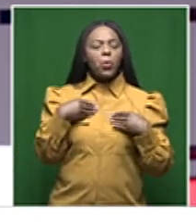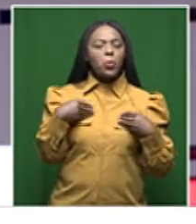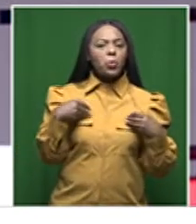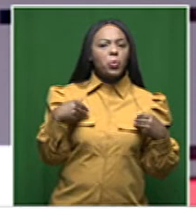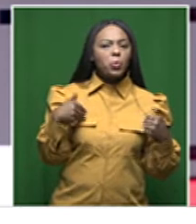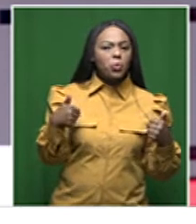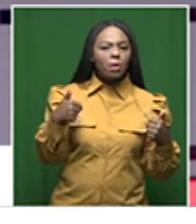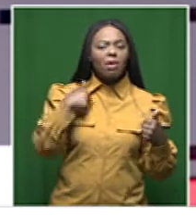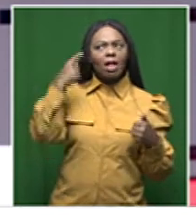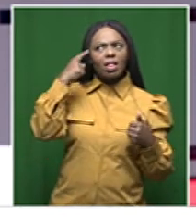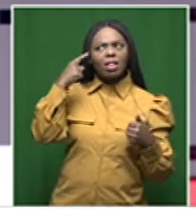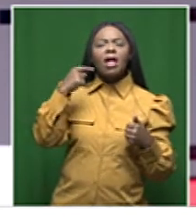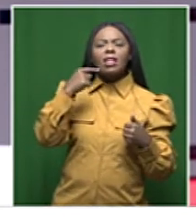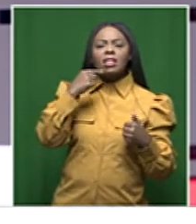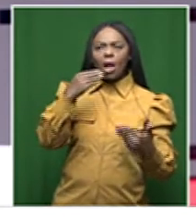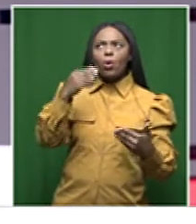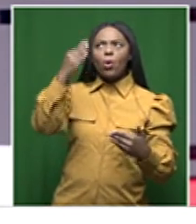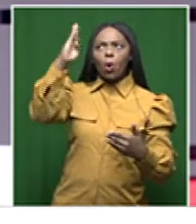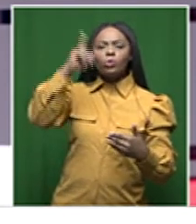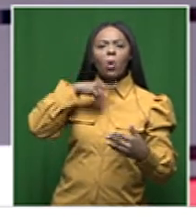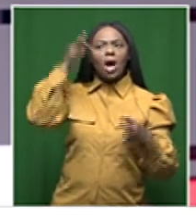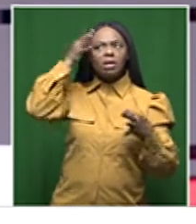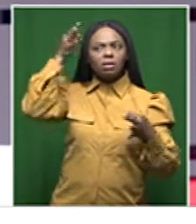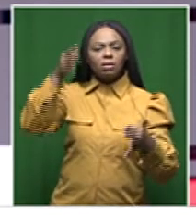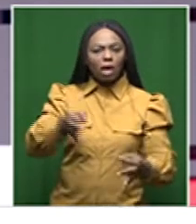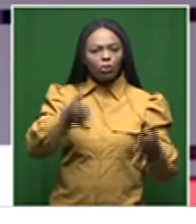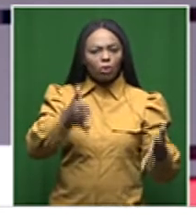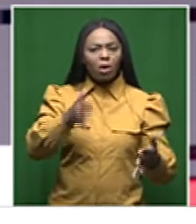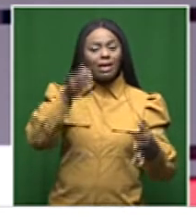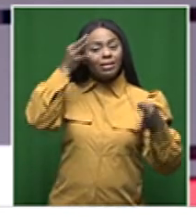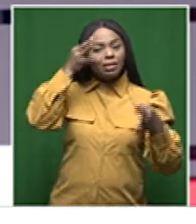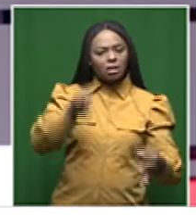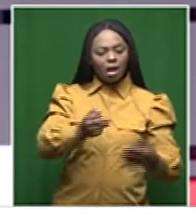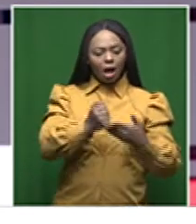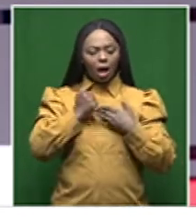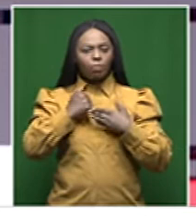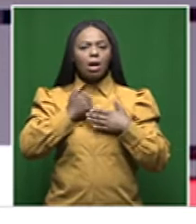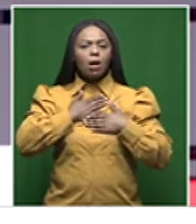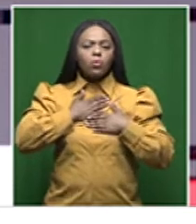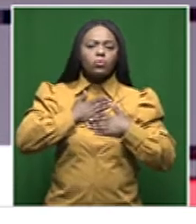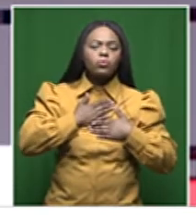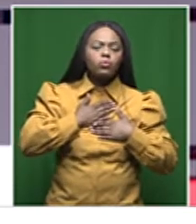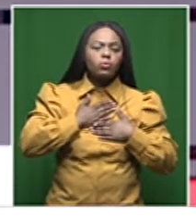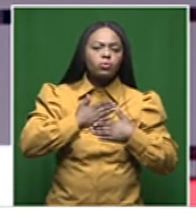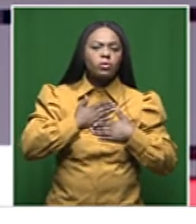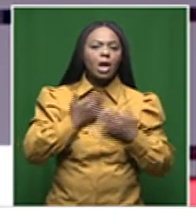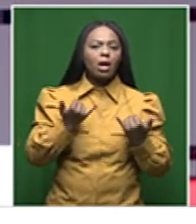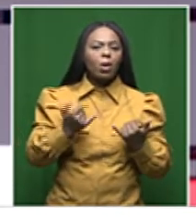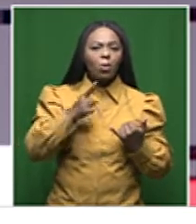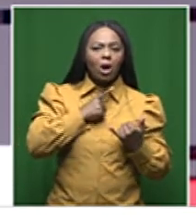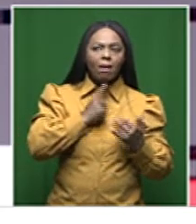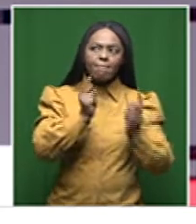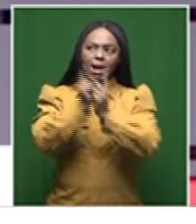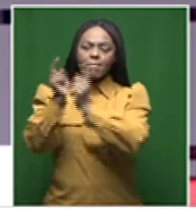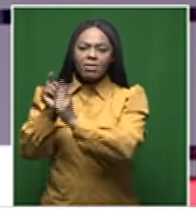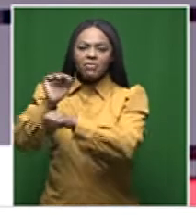that decision because it really helped me a lot. Because you know, you meet friends that you haven't seen in a long time. And